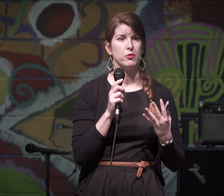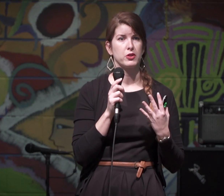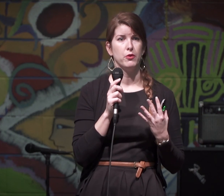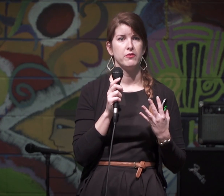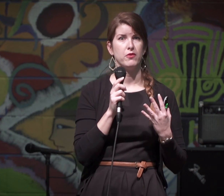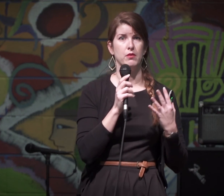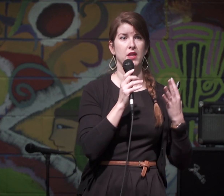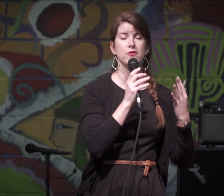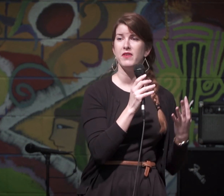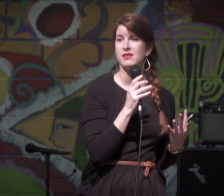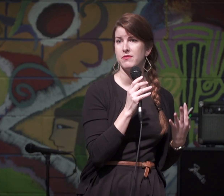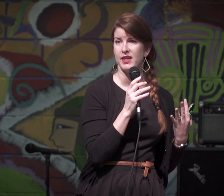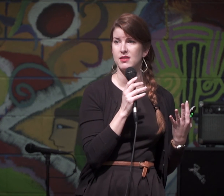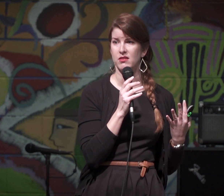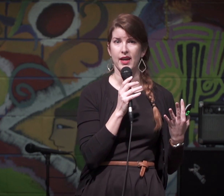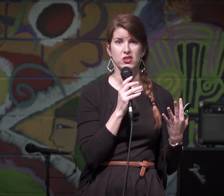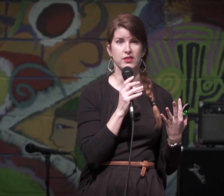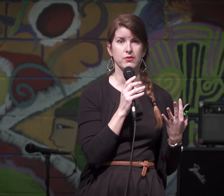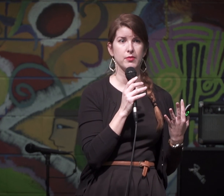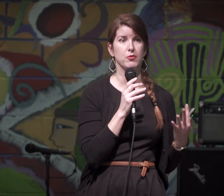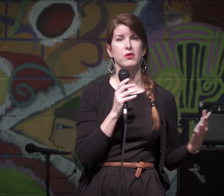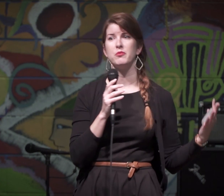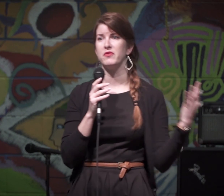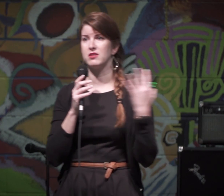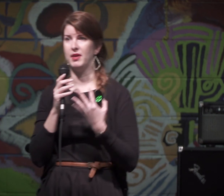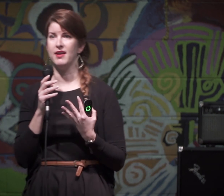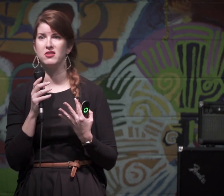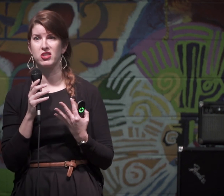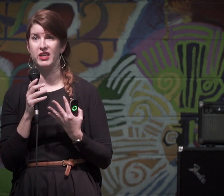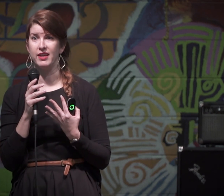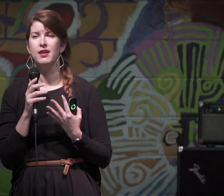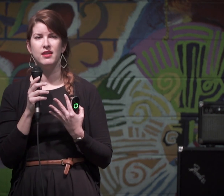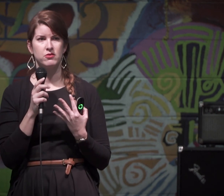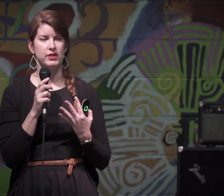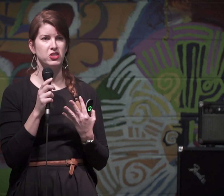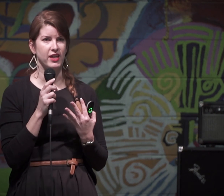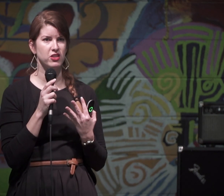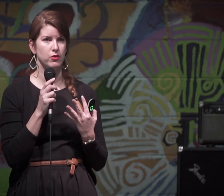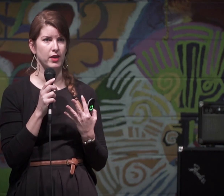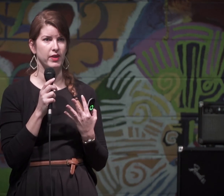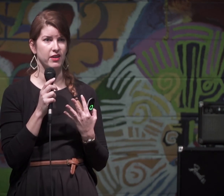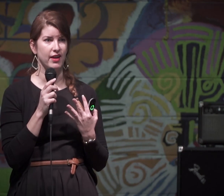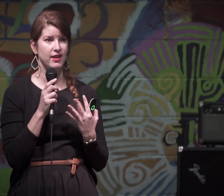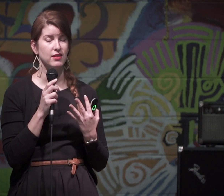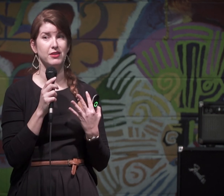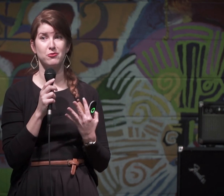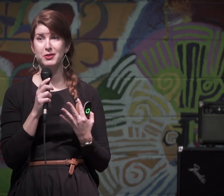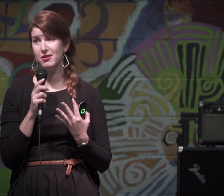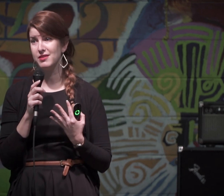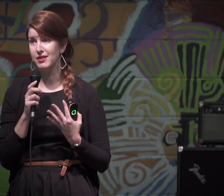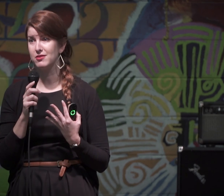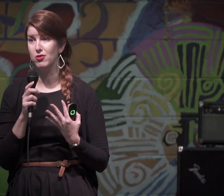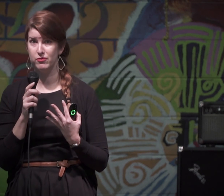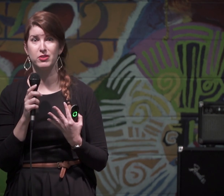with people. We're going from face-to-face interactions with people and we're moving to behind screen. And it's really changing the way we interact, and it's